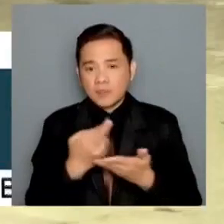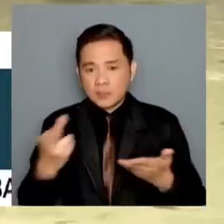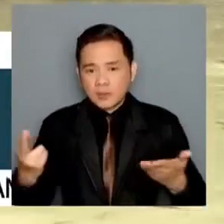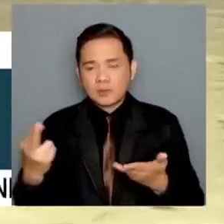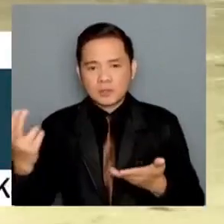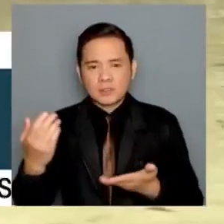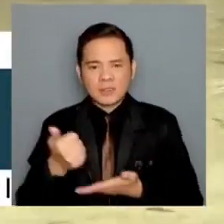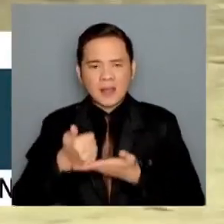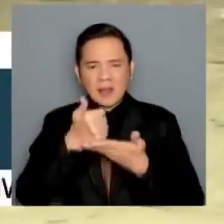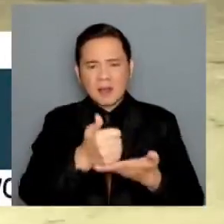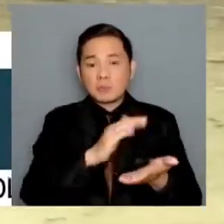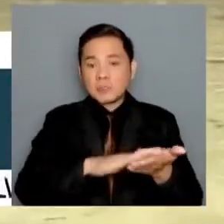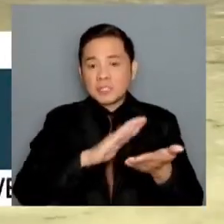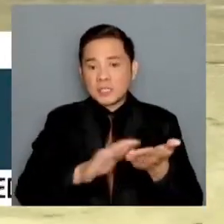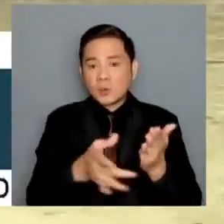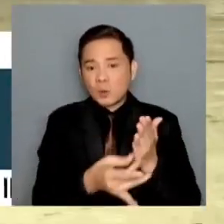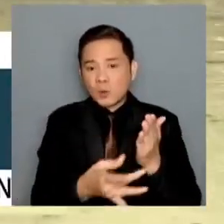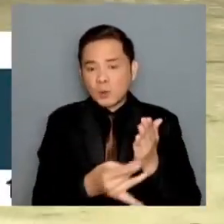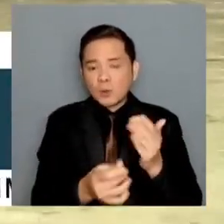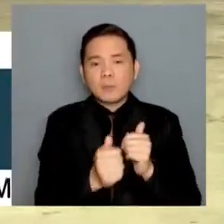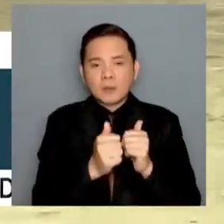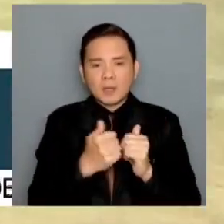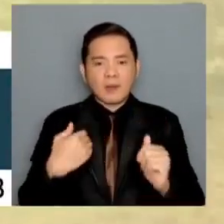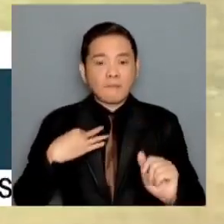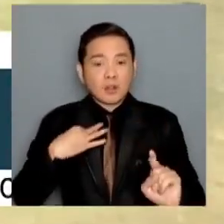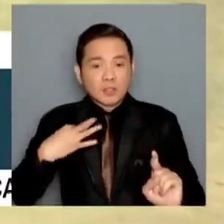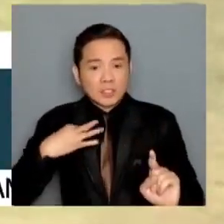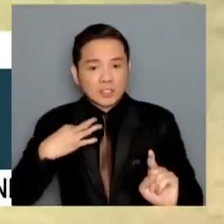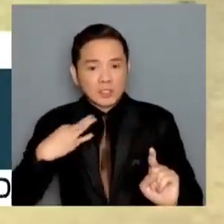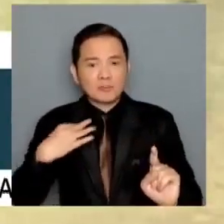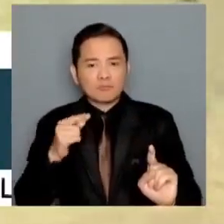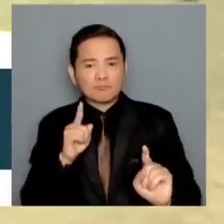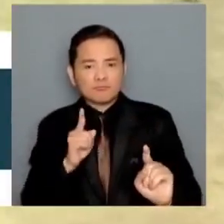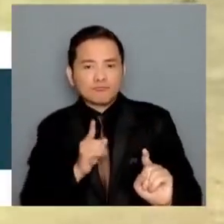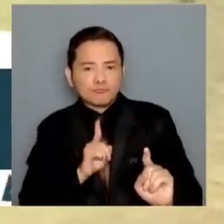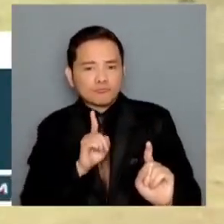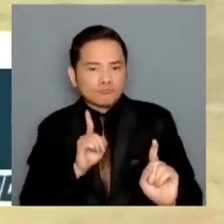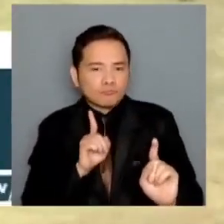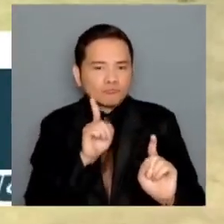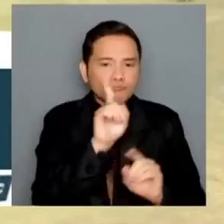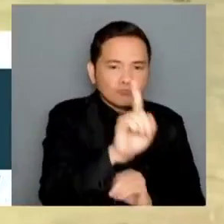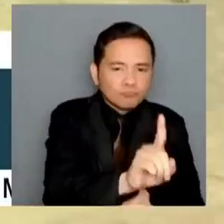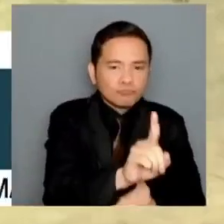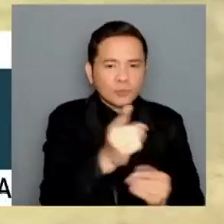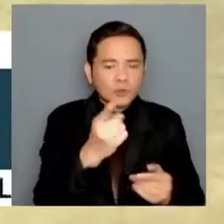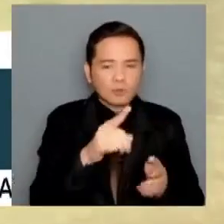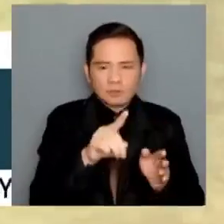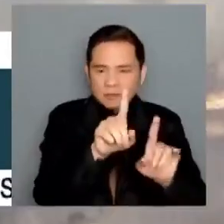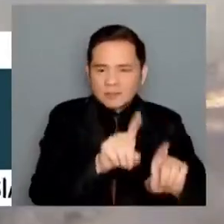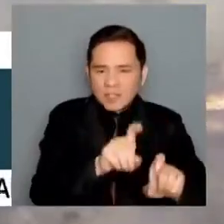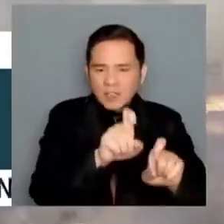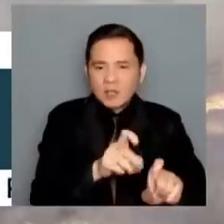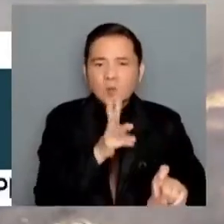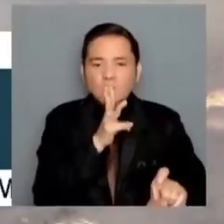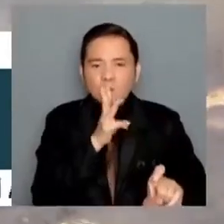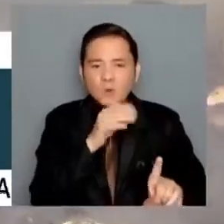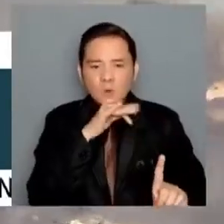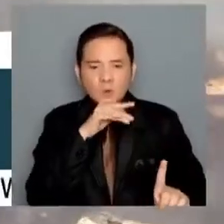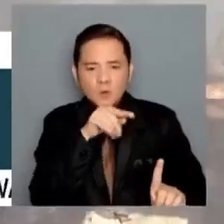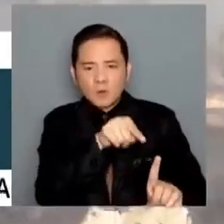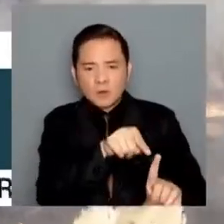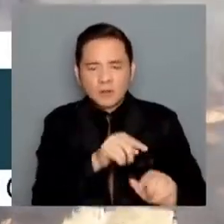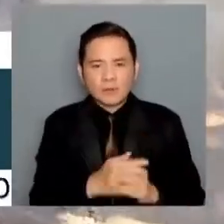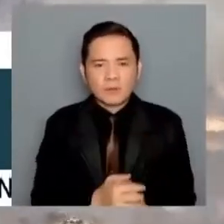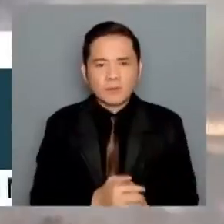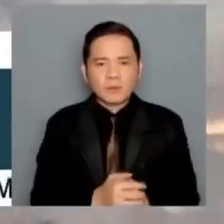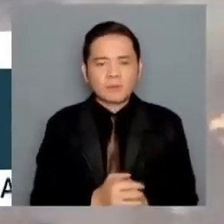And they have volunteered to conduct the water sample and the air samples to be brought to the facilities at the East Avenue Medical Center.